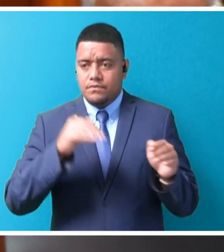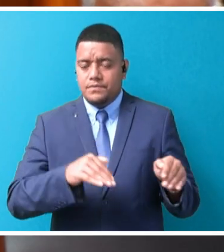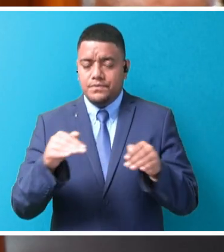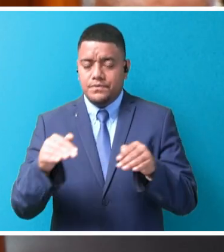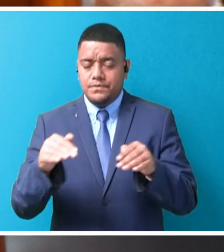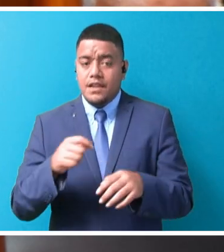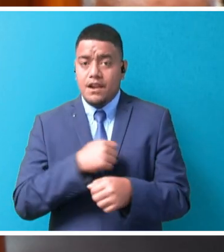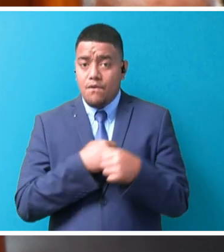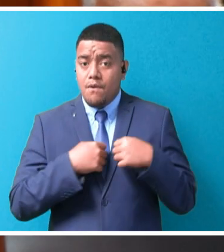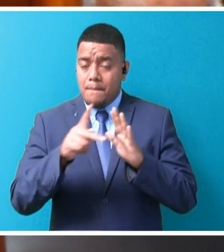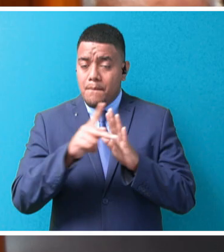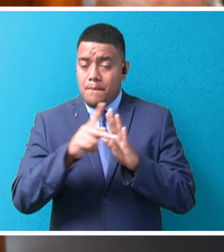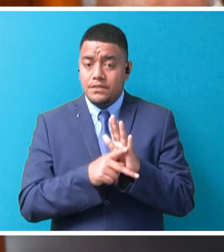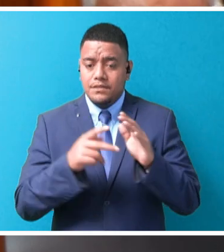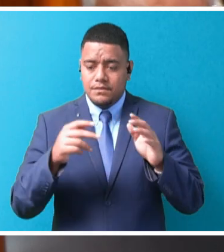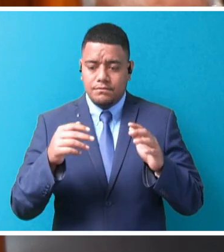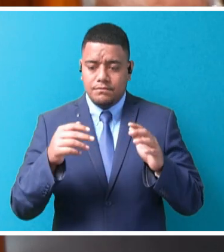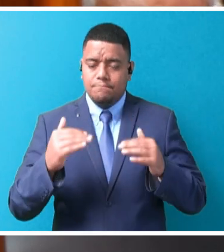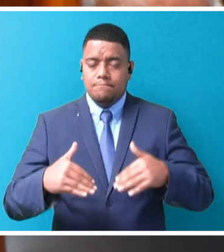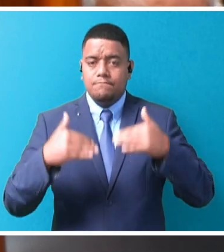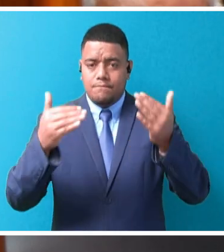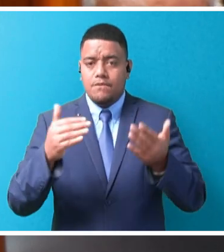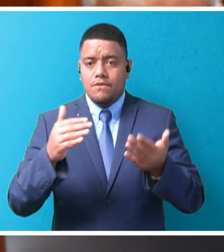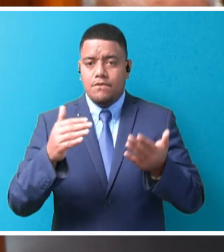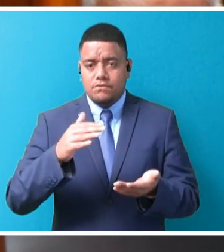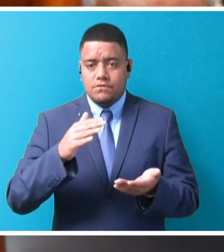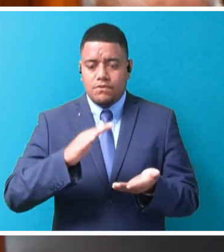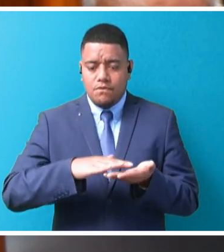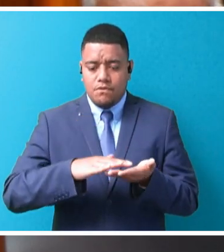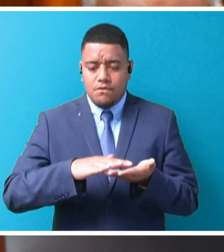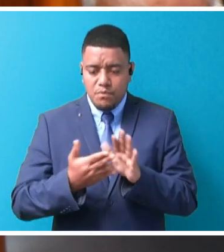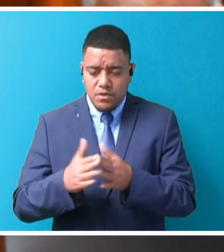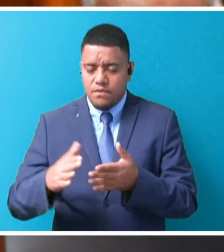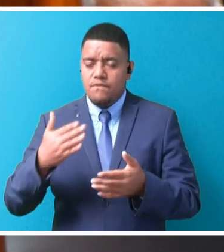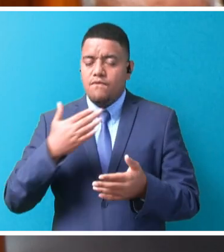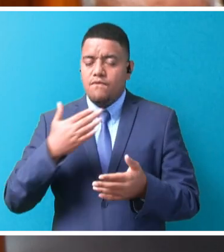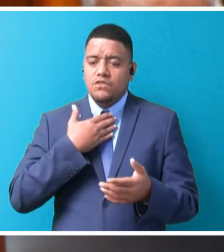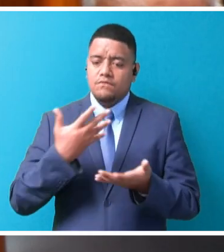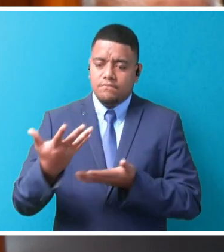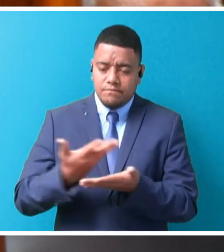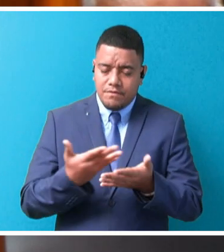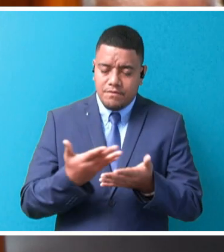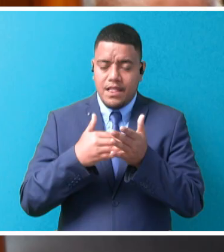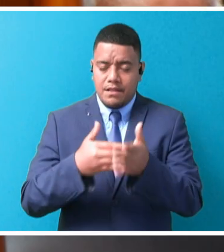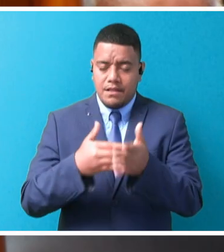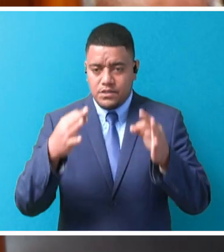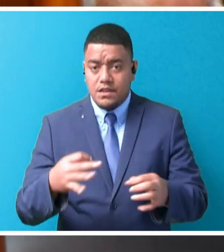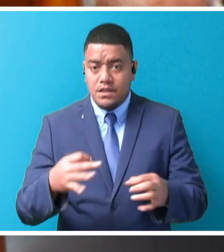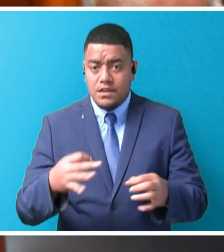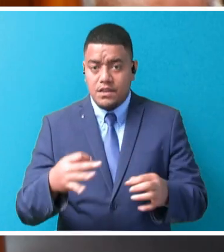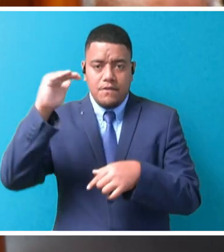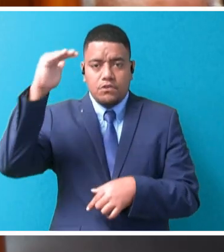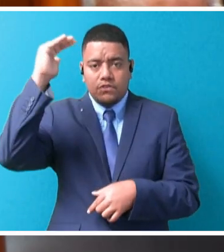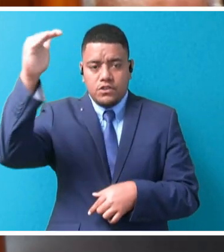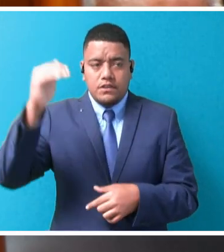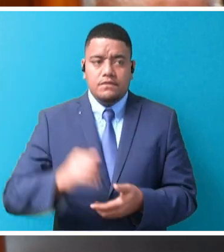are advancing this by ensuring community voices help shape decisions about their future, reinforcing